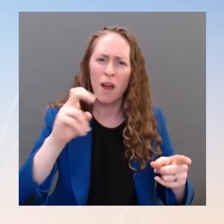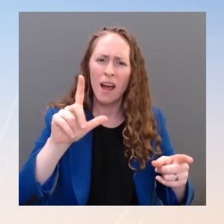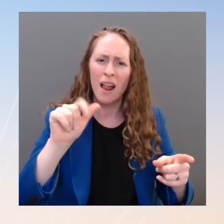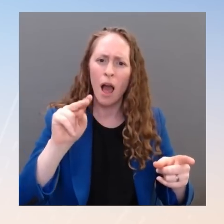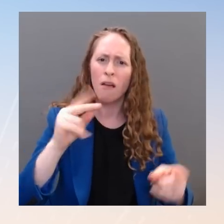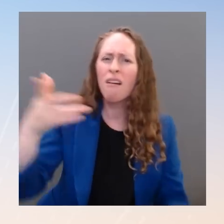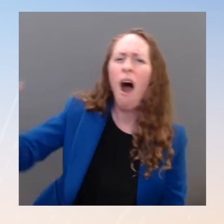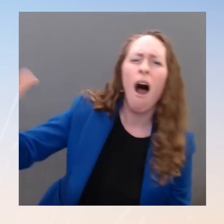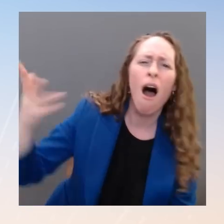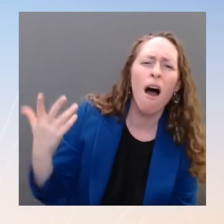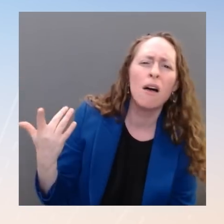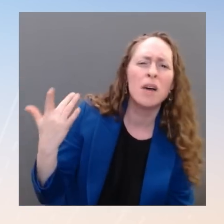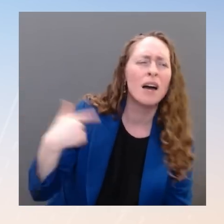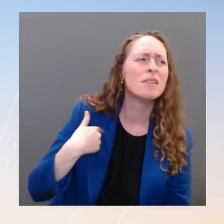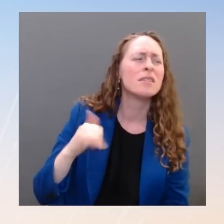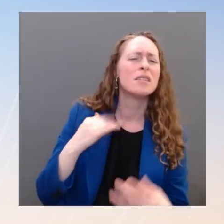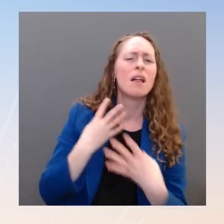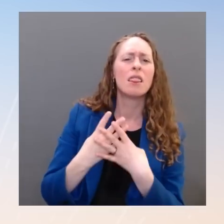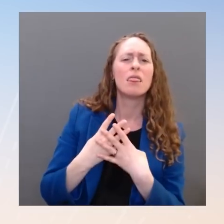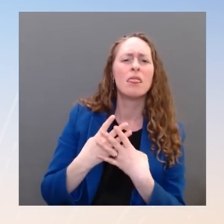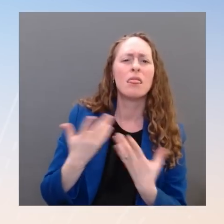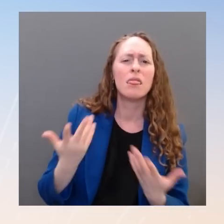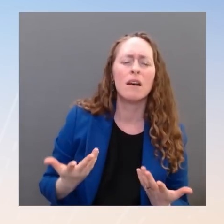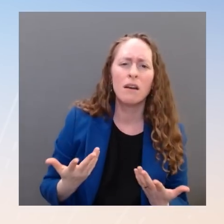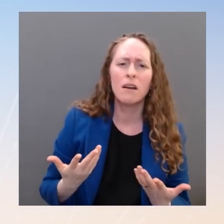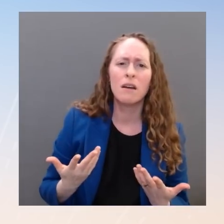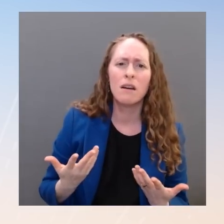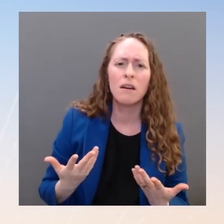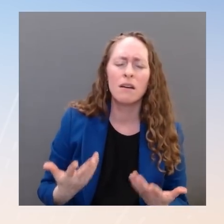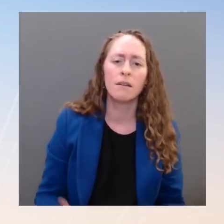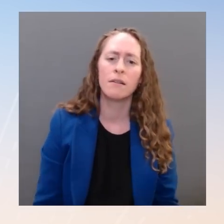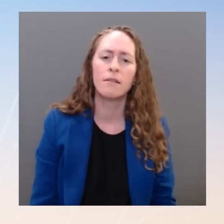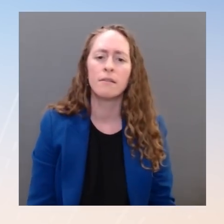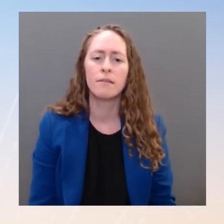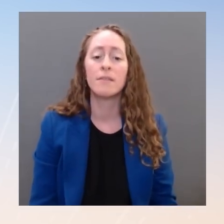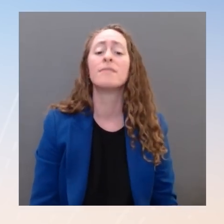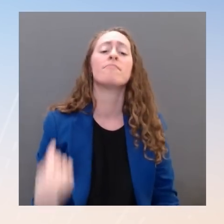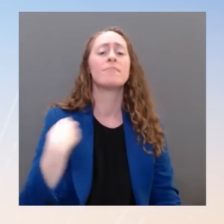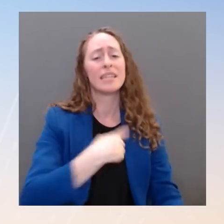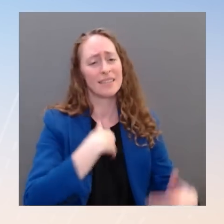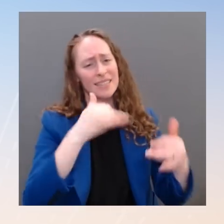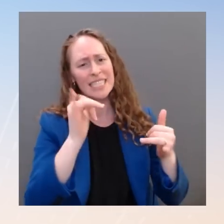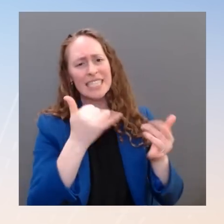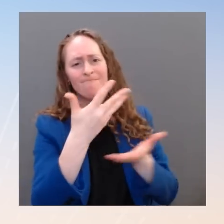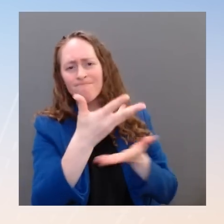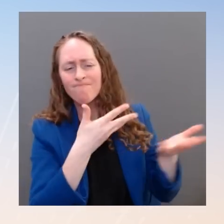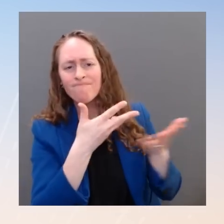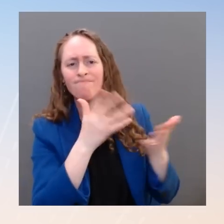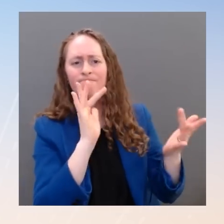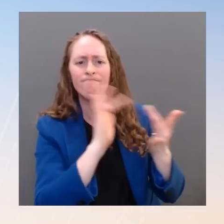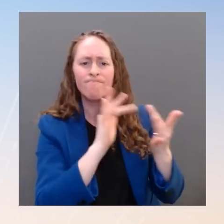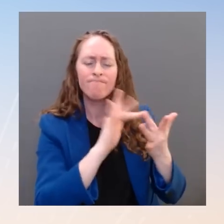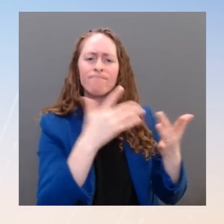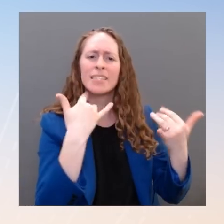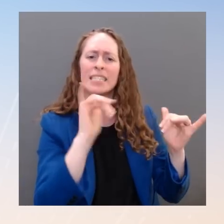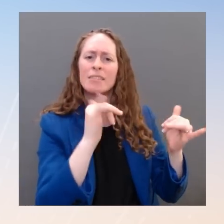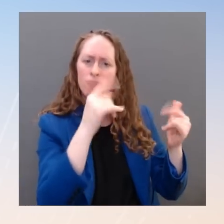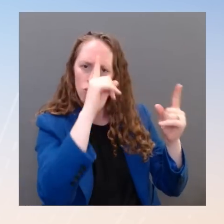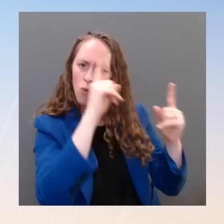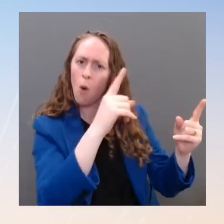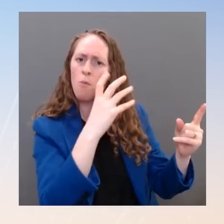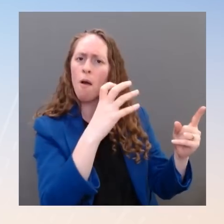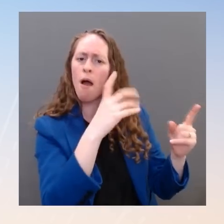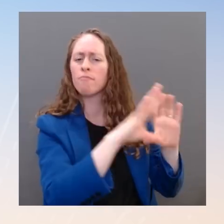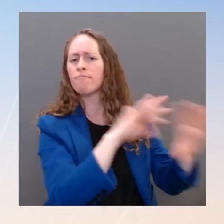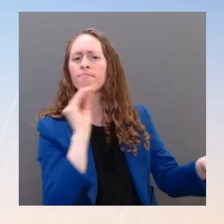We are in regular touch with his family and his family members, and we don't outline in detail everything we are doing publicly because